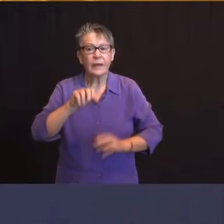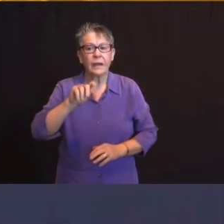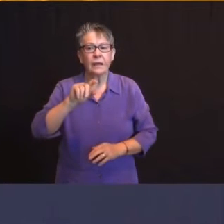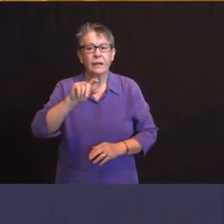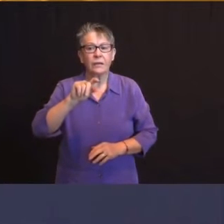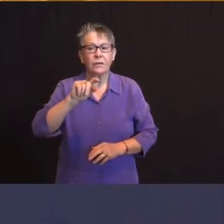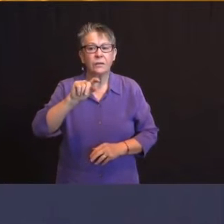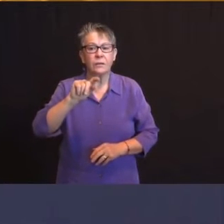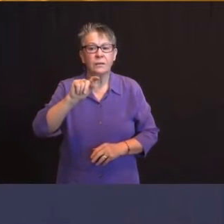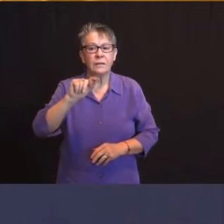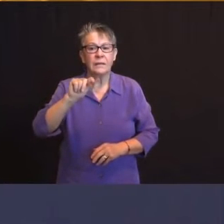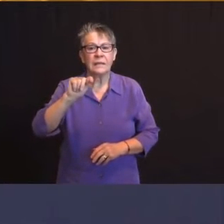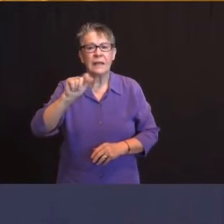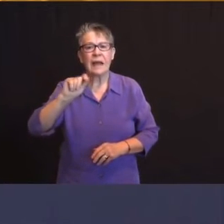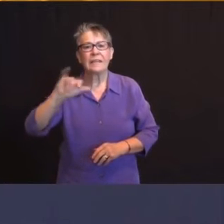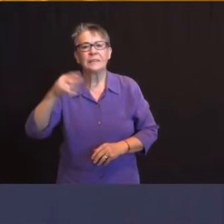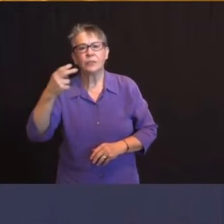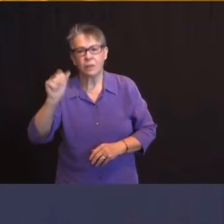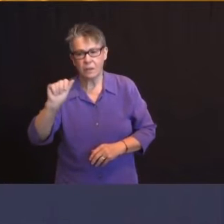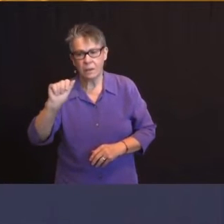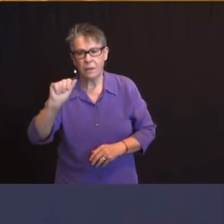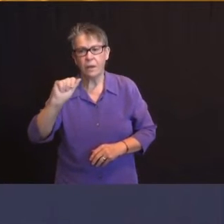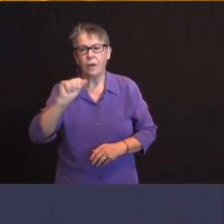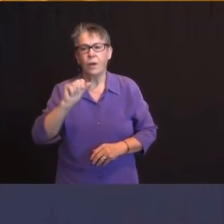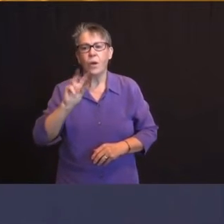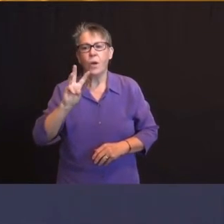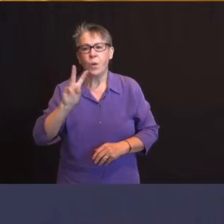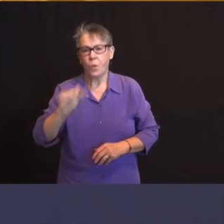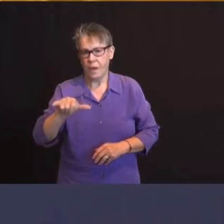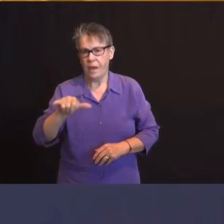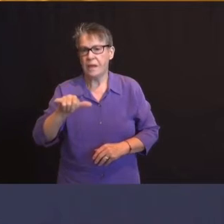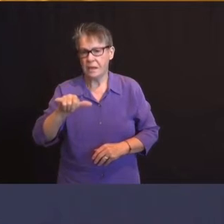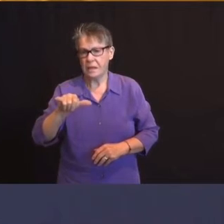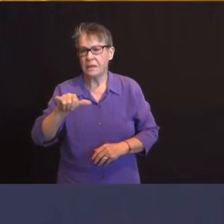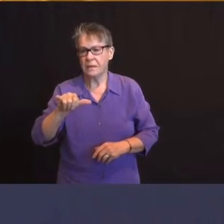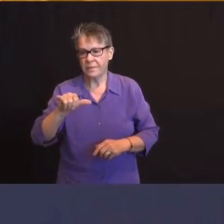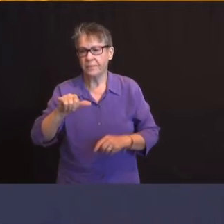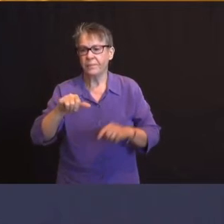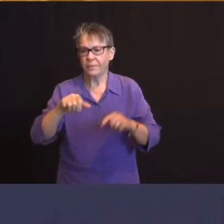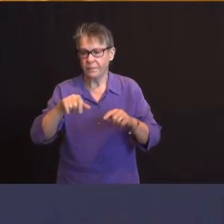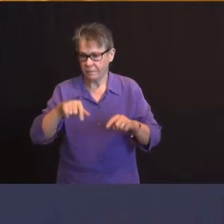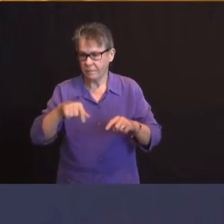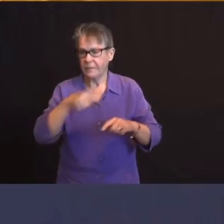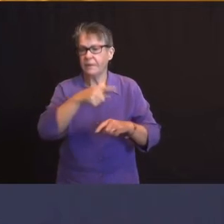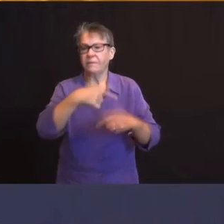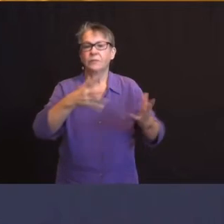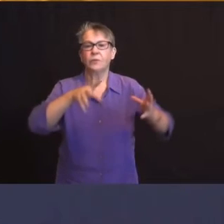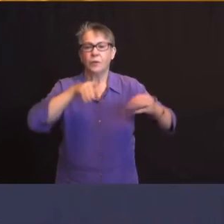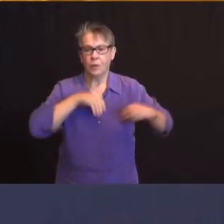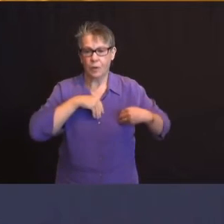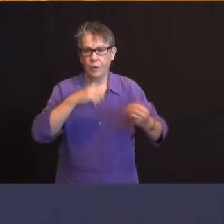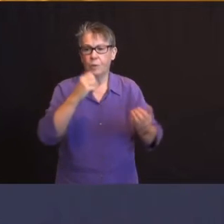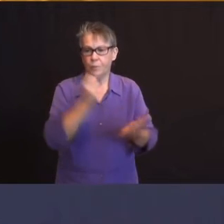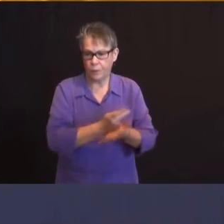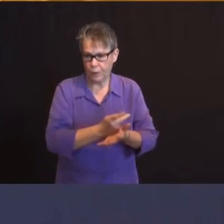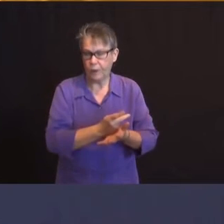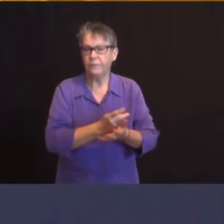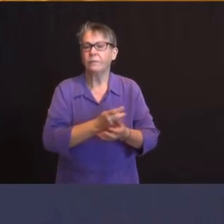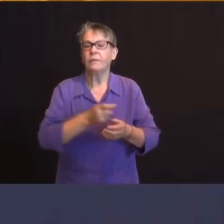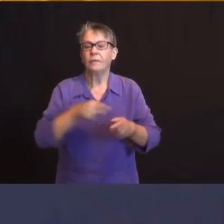State Canvassers certified New Jersey's election results, and later today I will sign the certificate